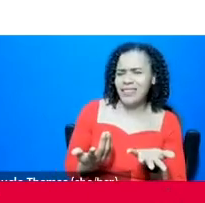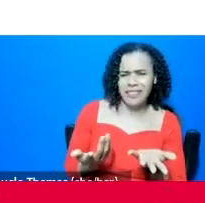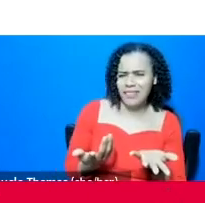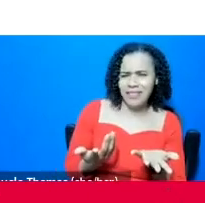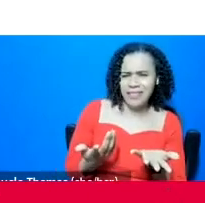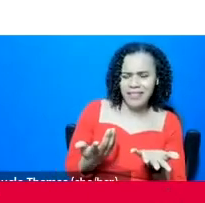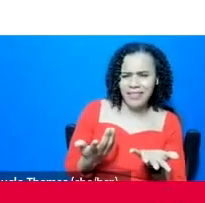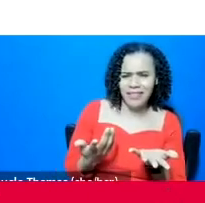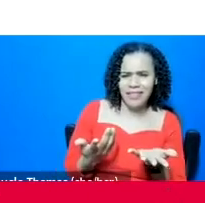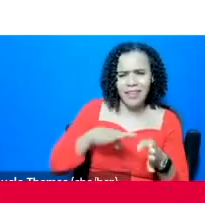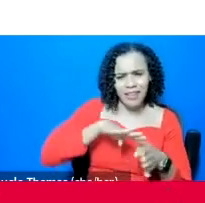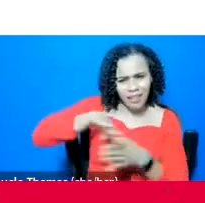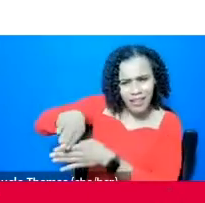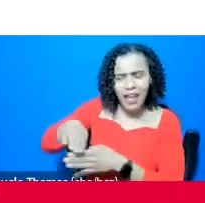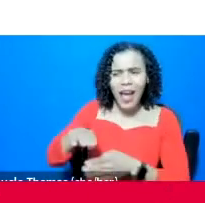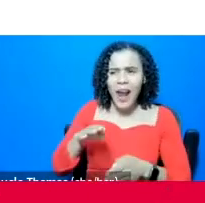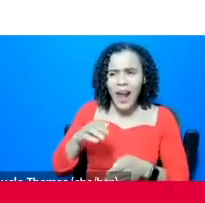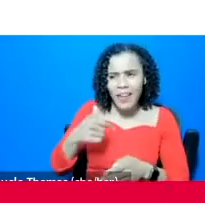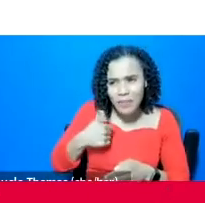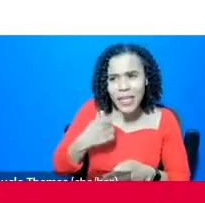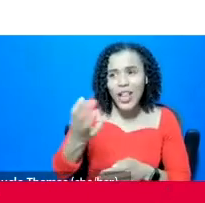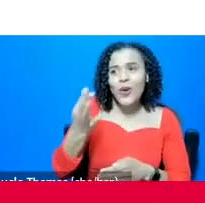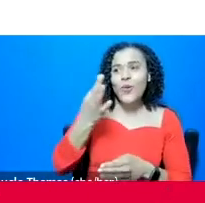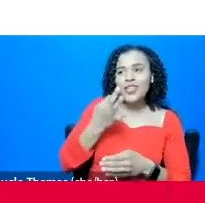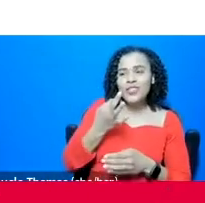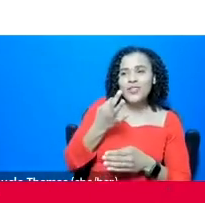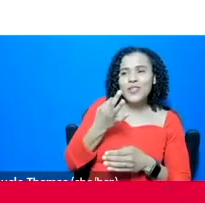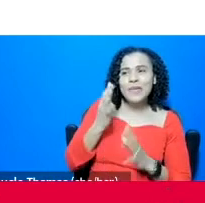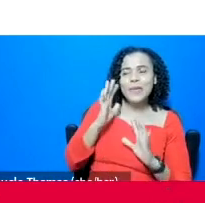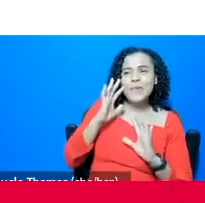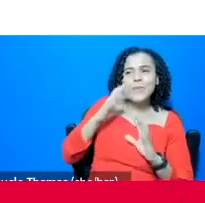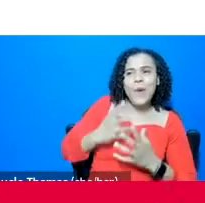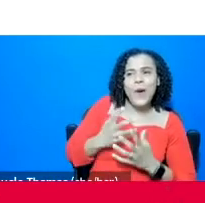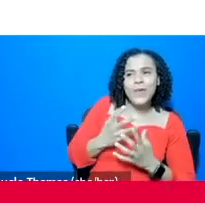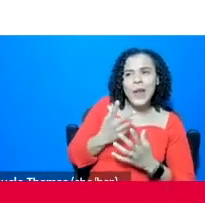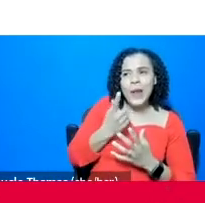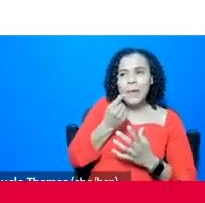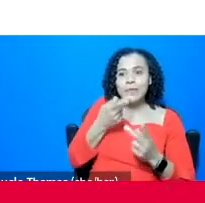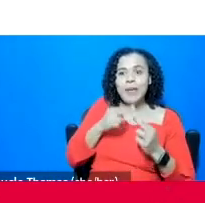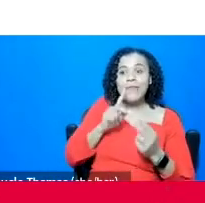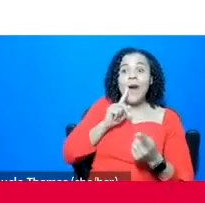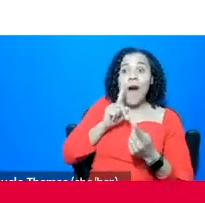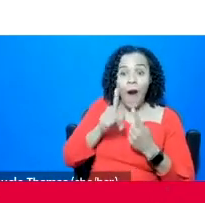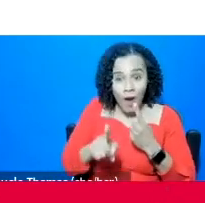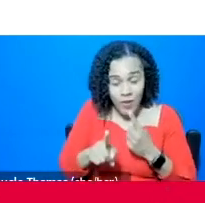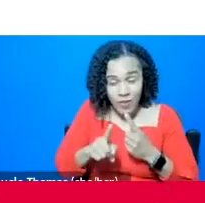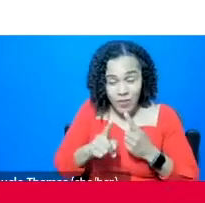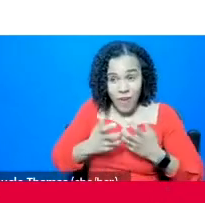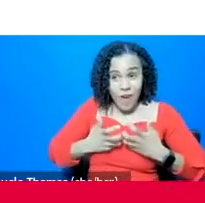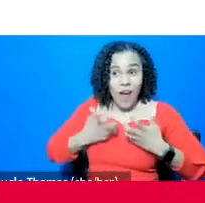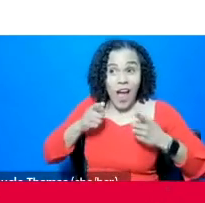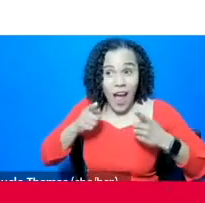that, in that I'm worried to answer this question in case this ever comes back and bites me in the butt later. But yeah, reform. I'm down